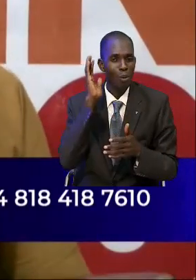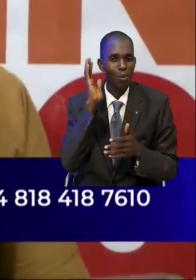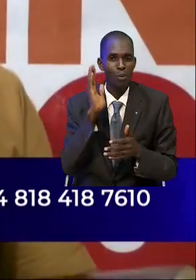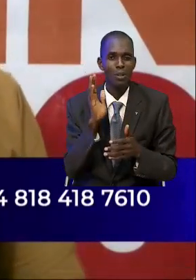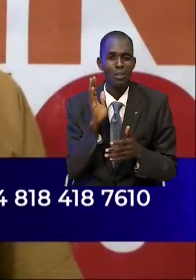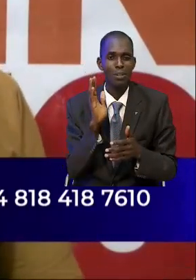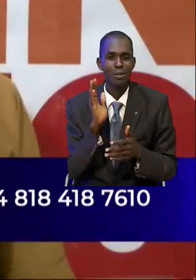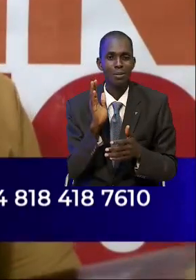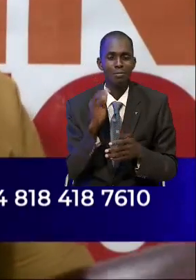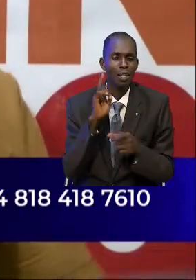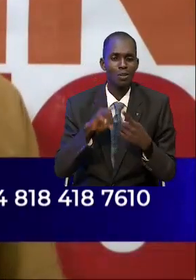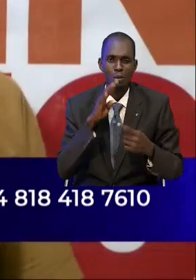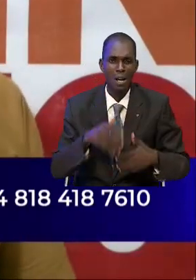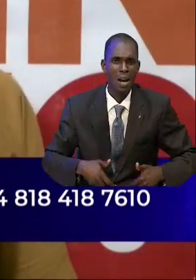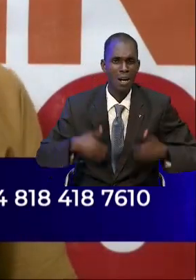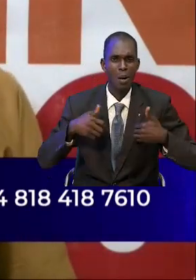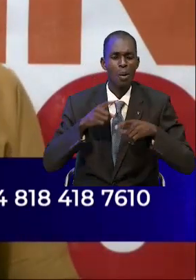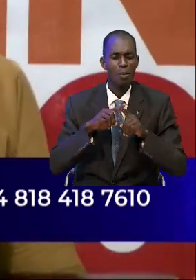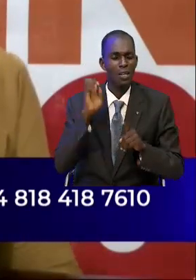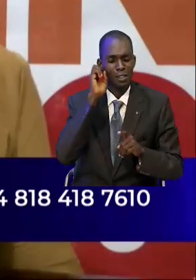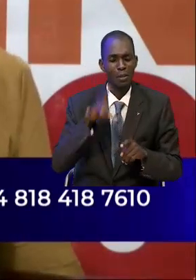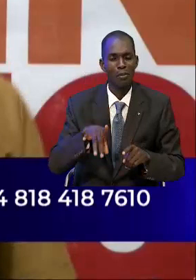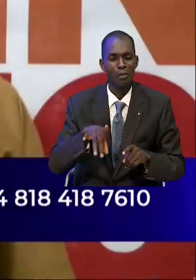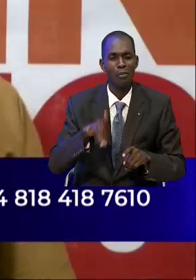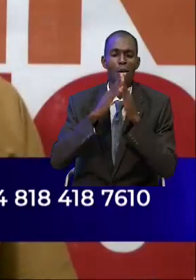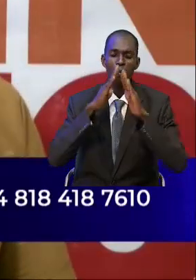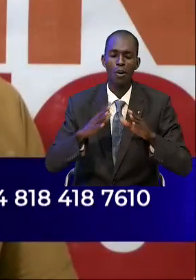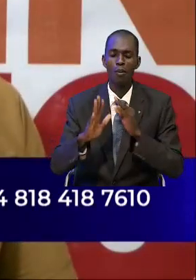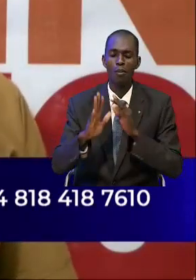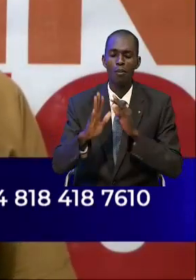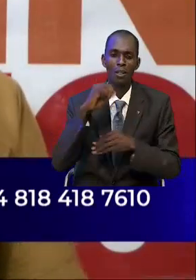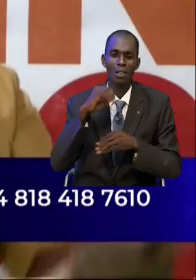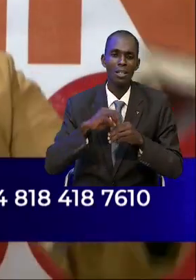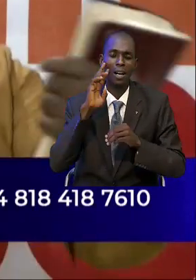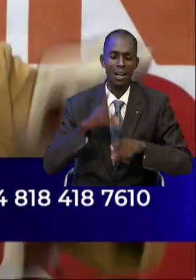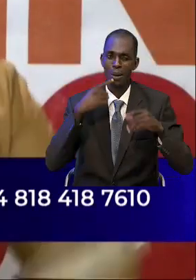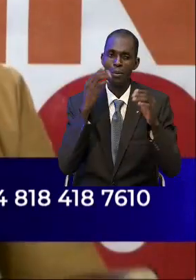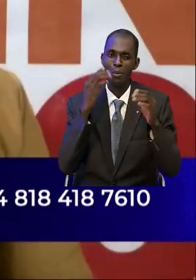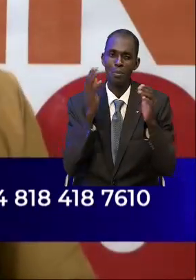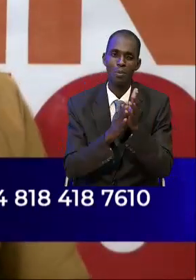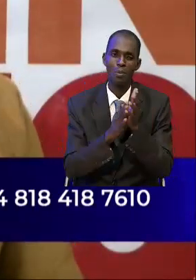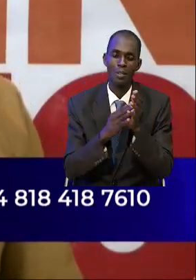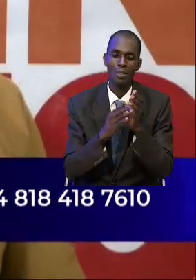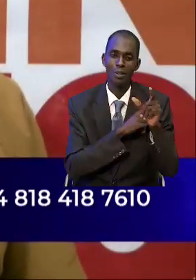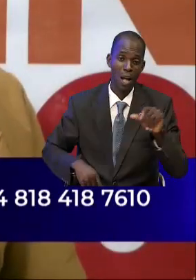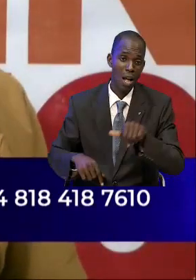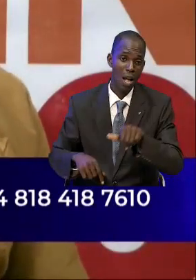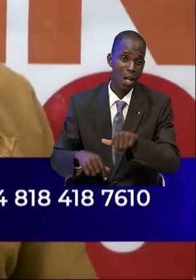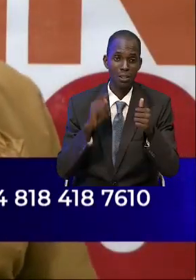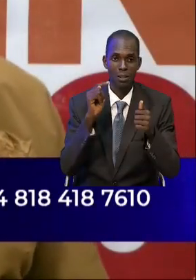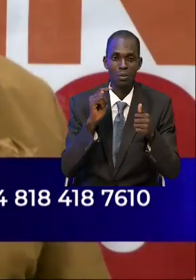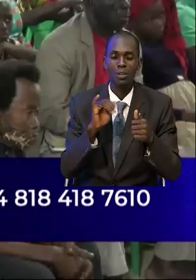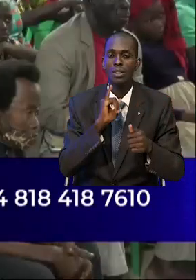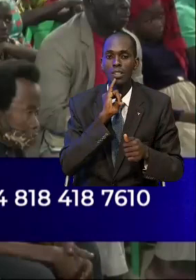something that happens in our session. I didn't fear it at anything. I just see peace of God in my life. Praise